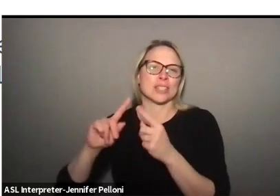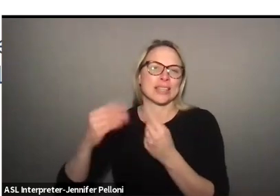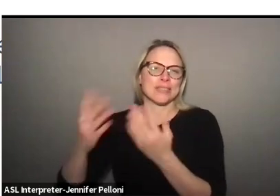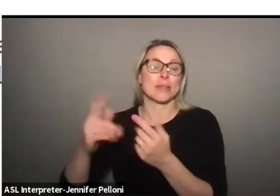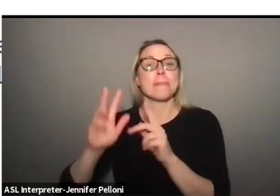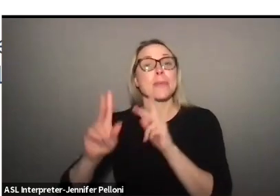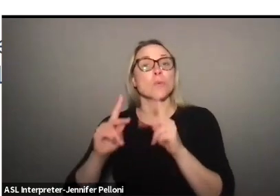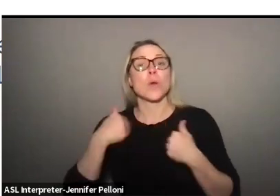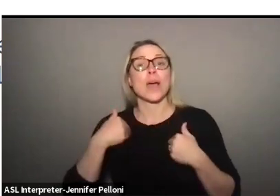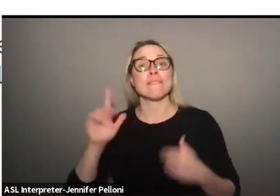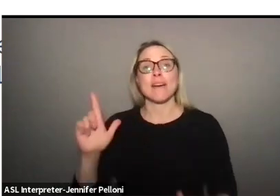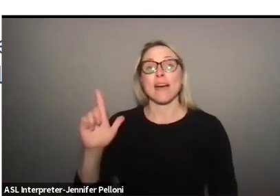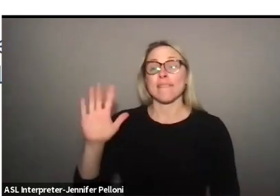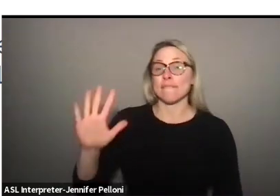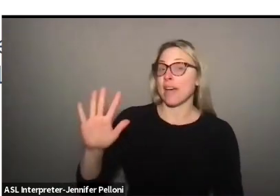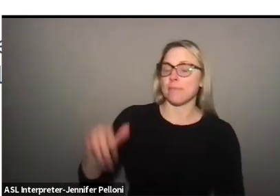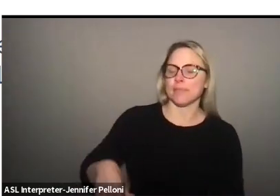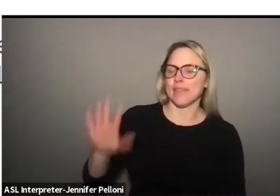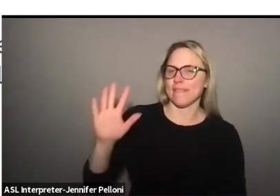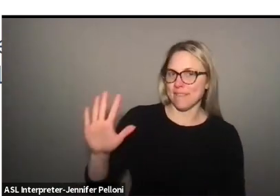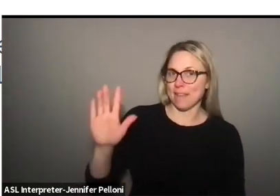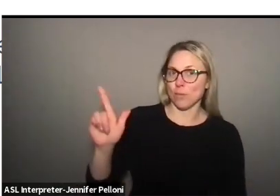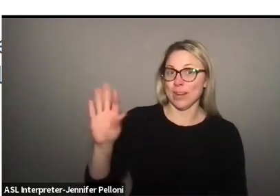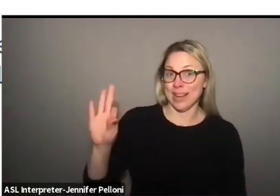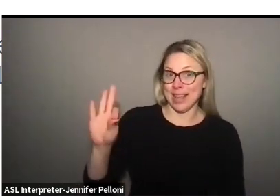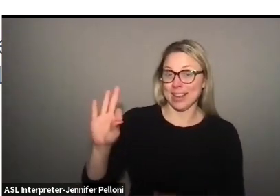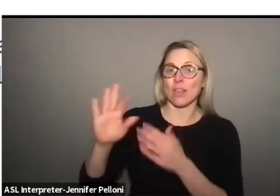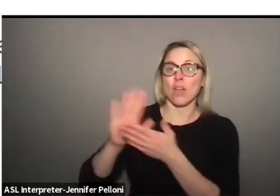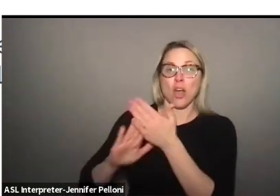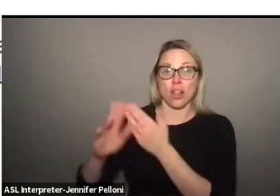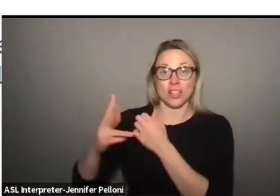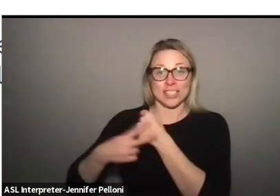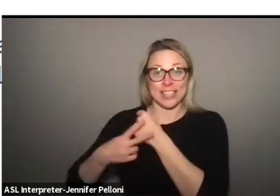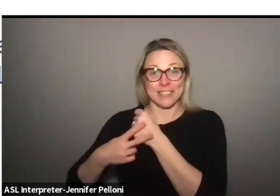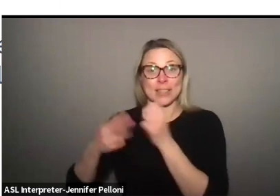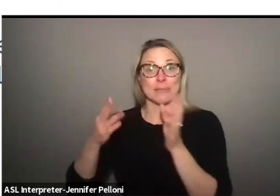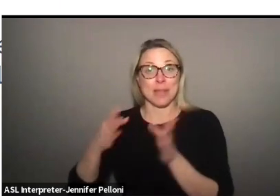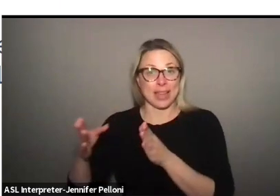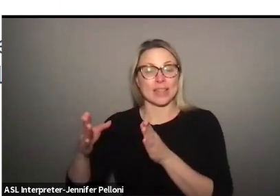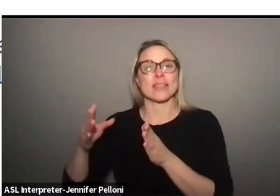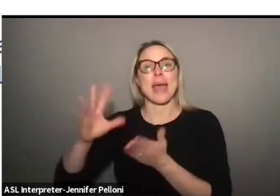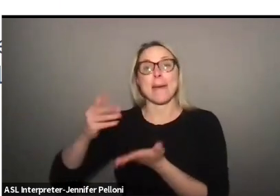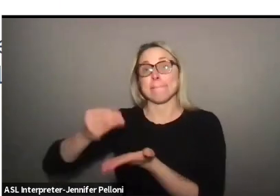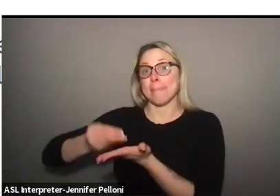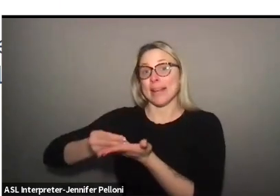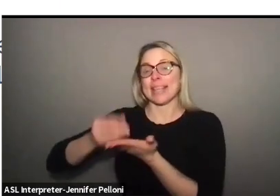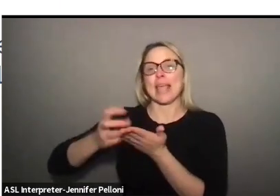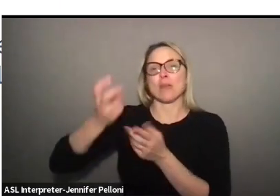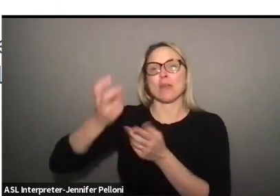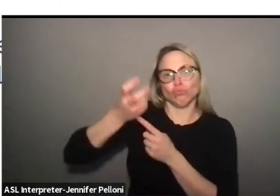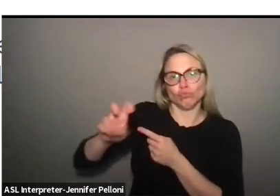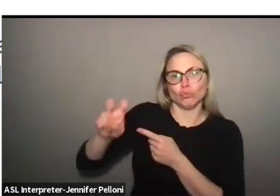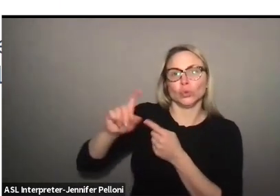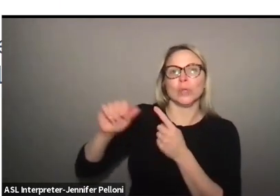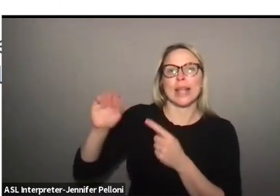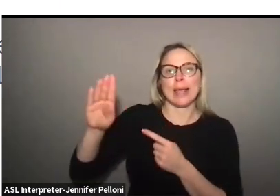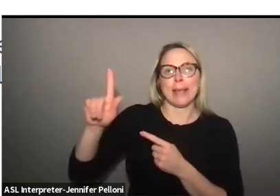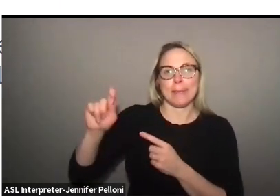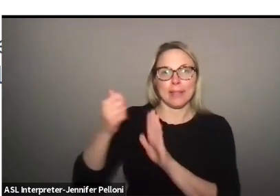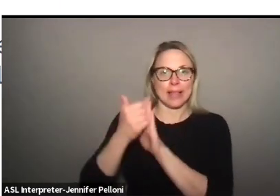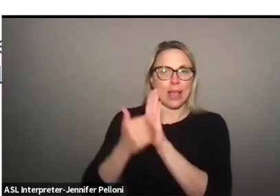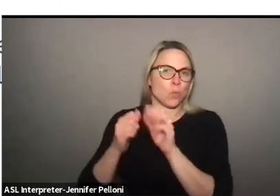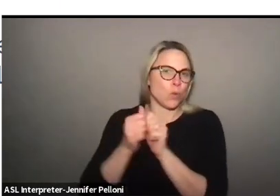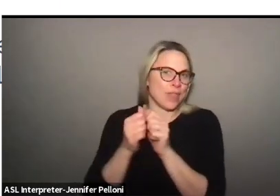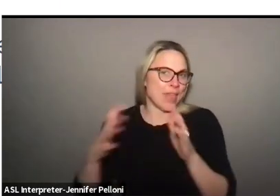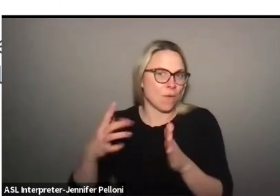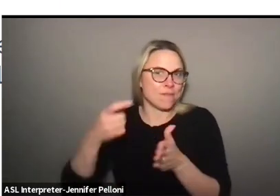had a 529 college savings plan would be able to roll over these funds into an ABLE account at no fee